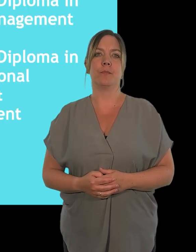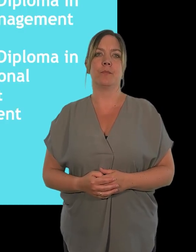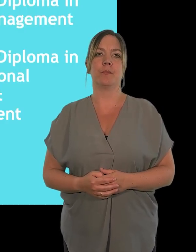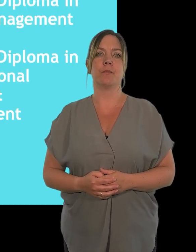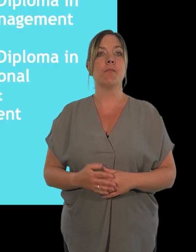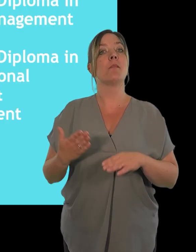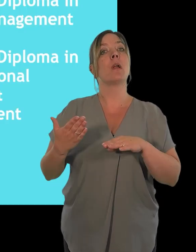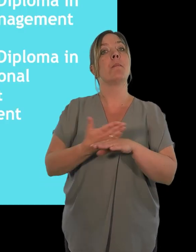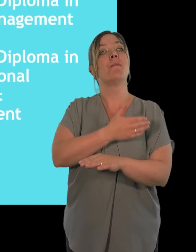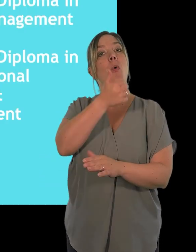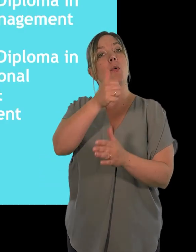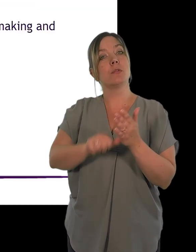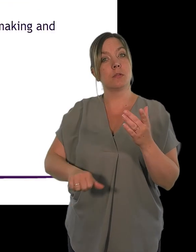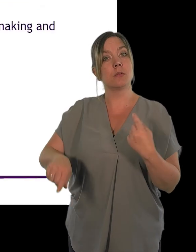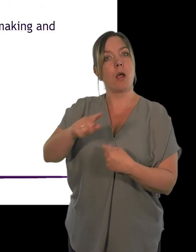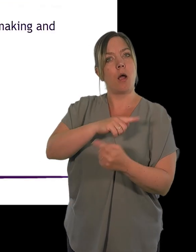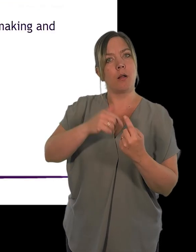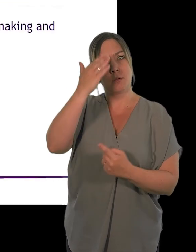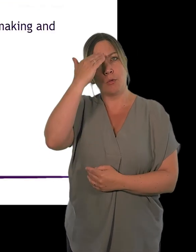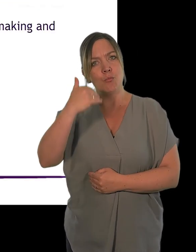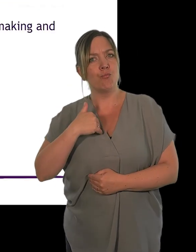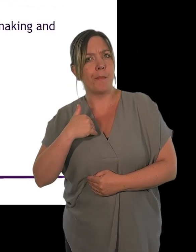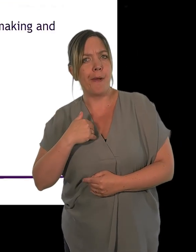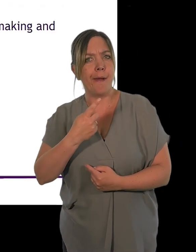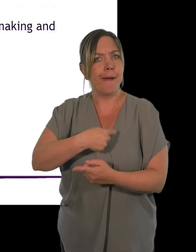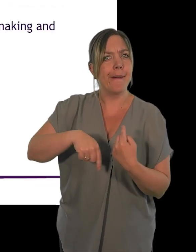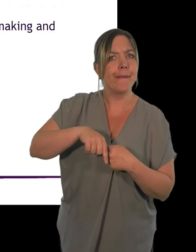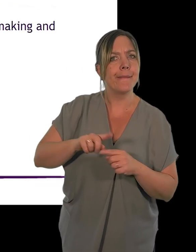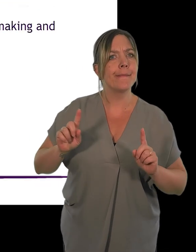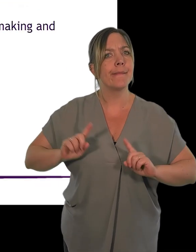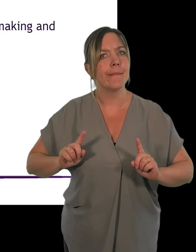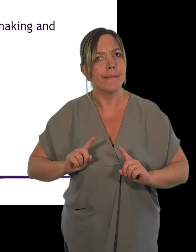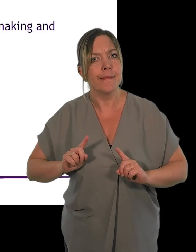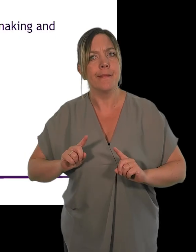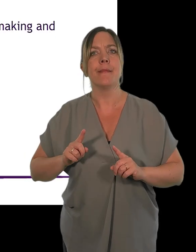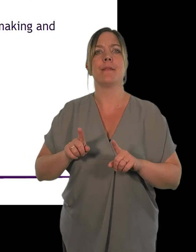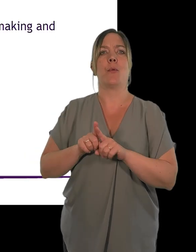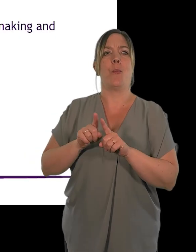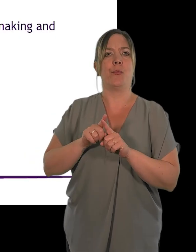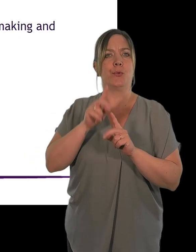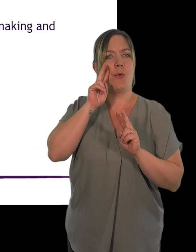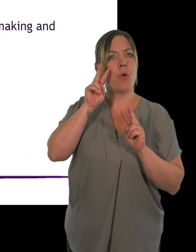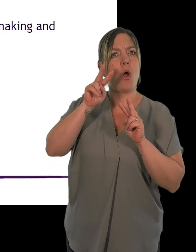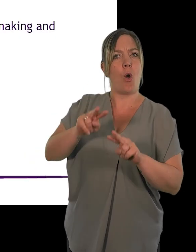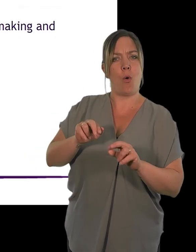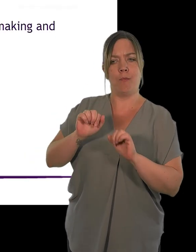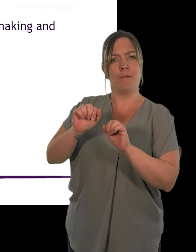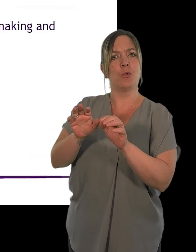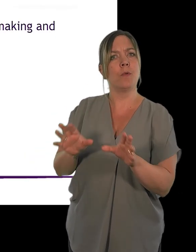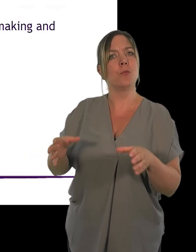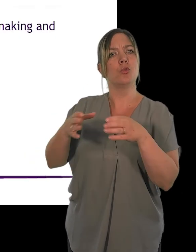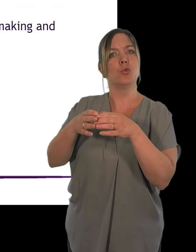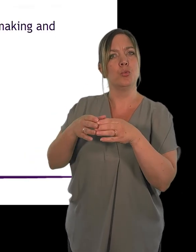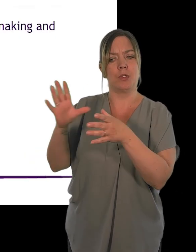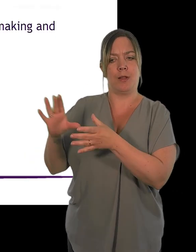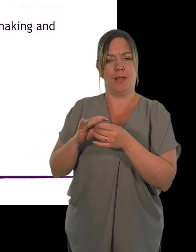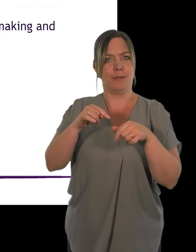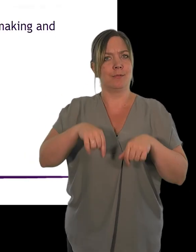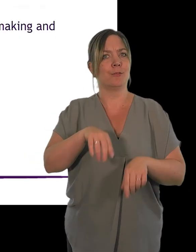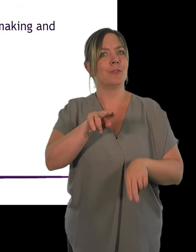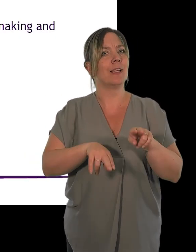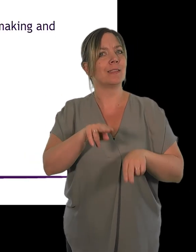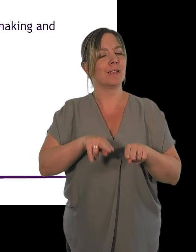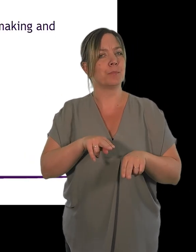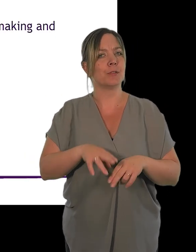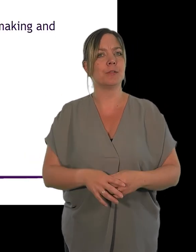evidence-based practice. So before we start, let's remind ourselves and provide an overview of the unit